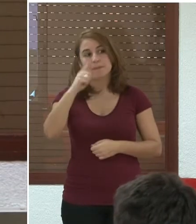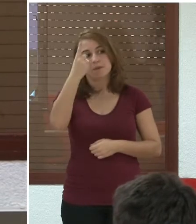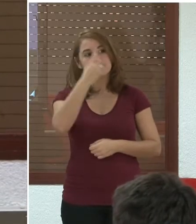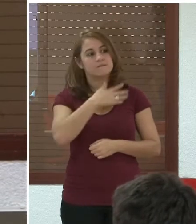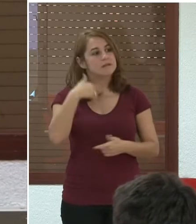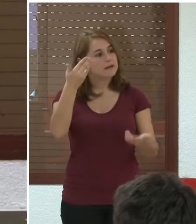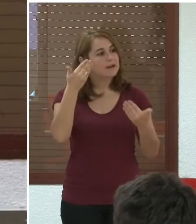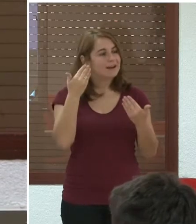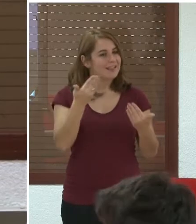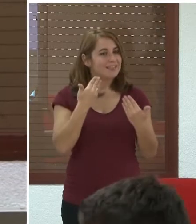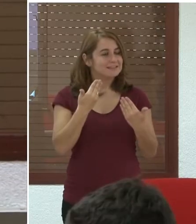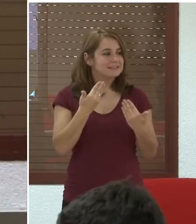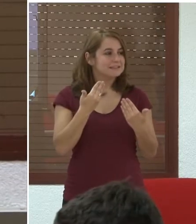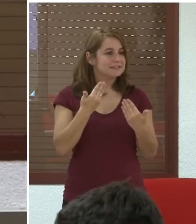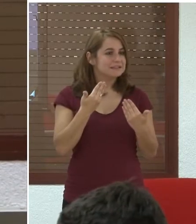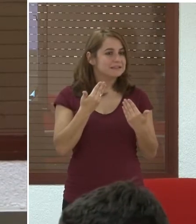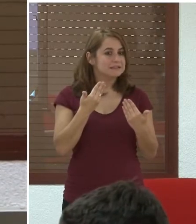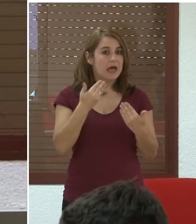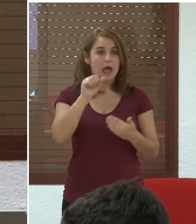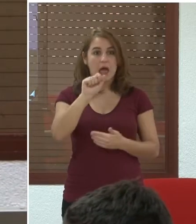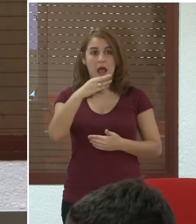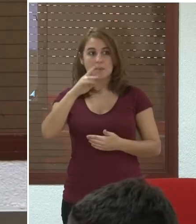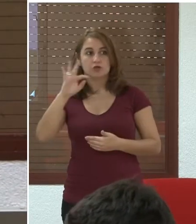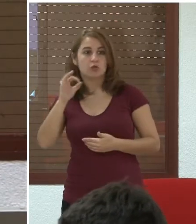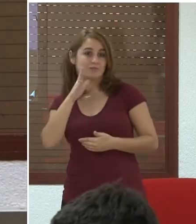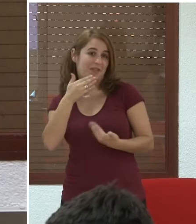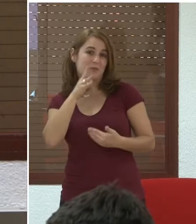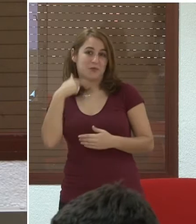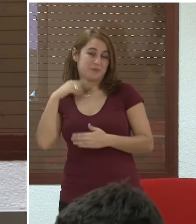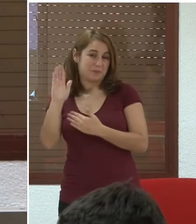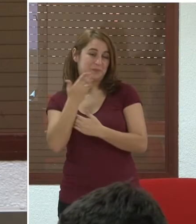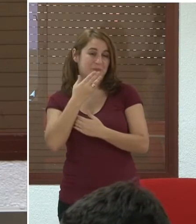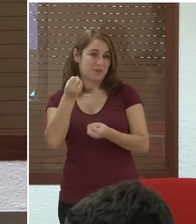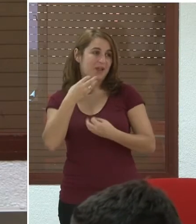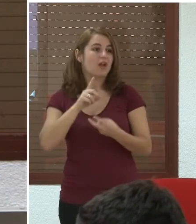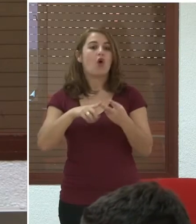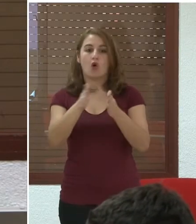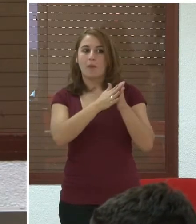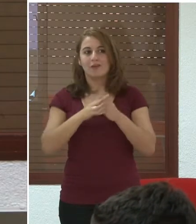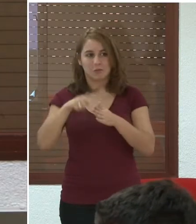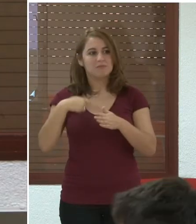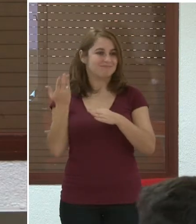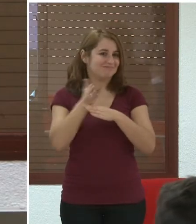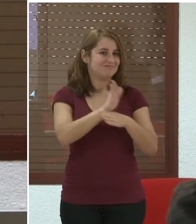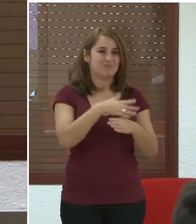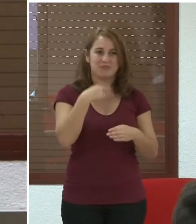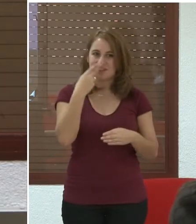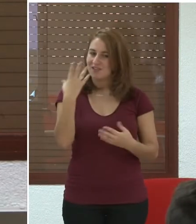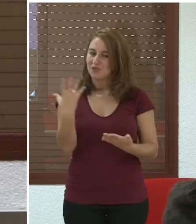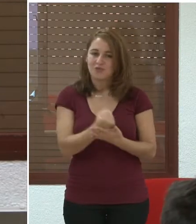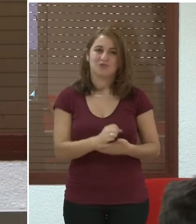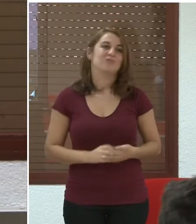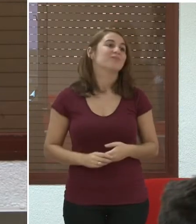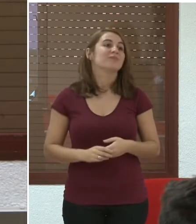first place, I'd like to thank Alberto for the introduction and my colleagues for their